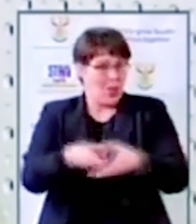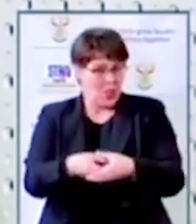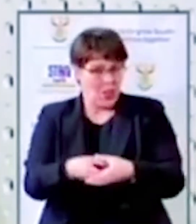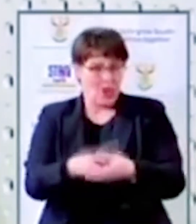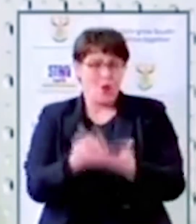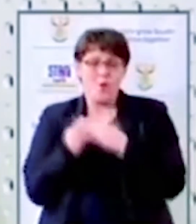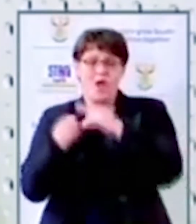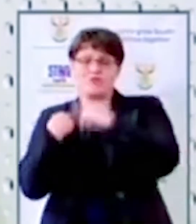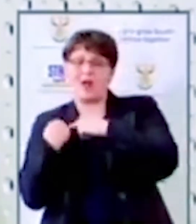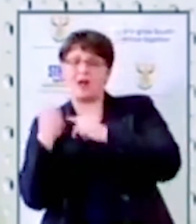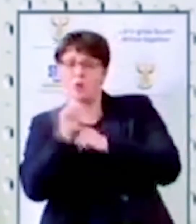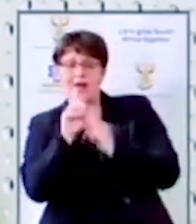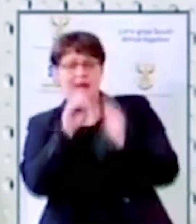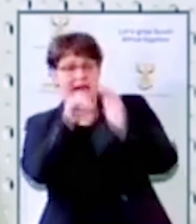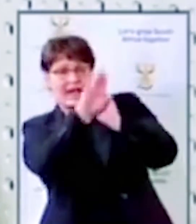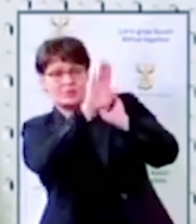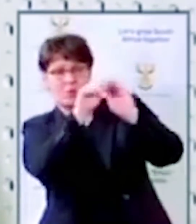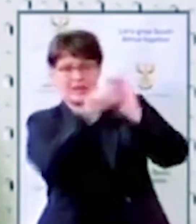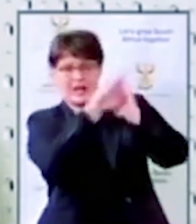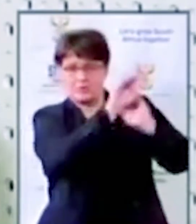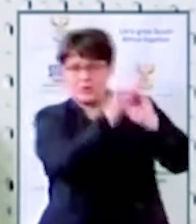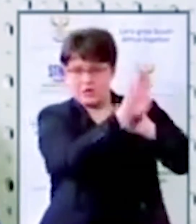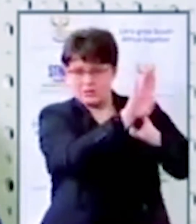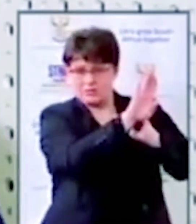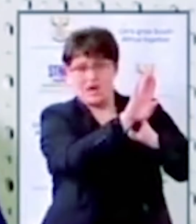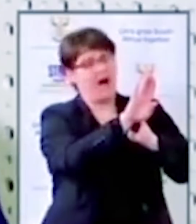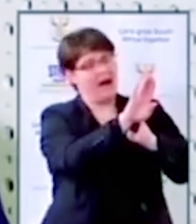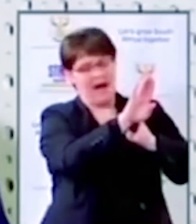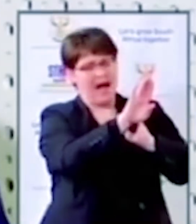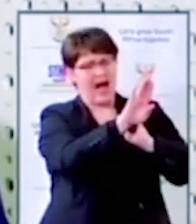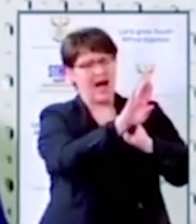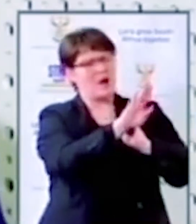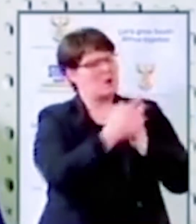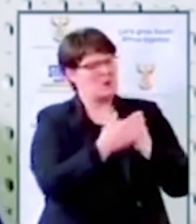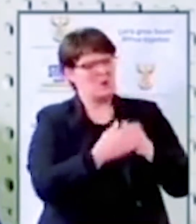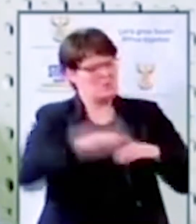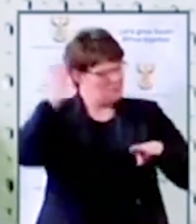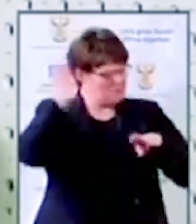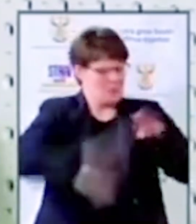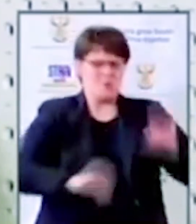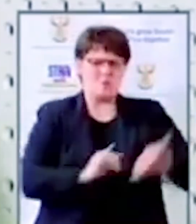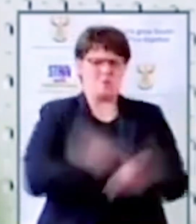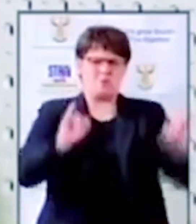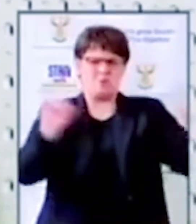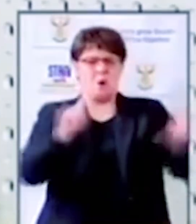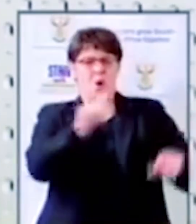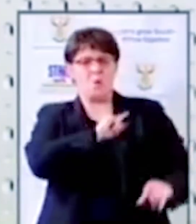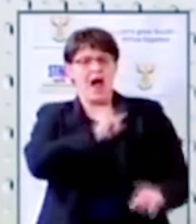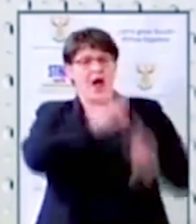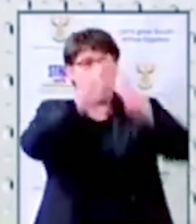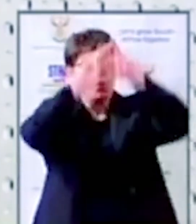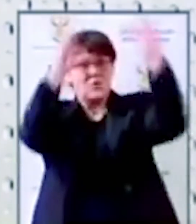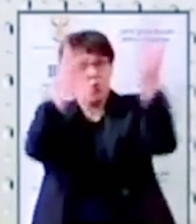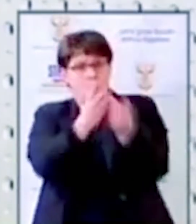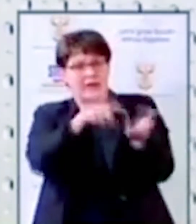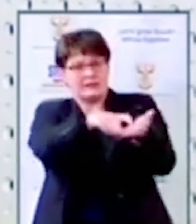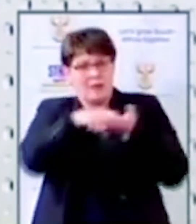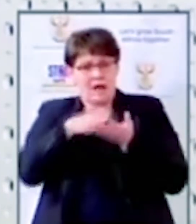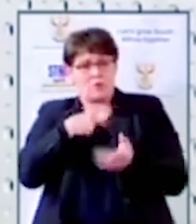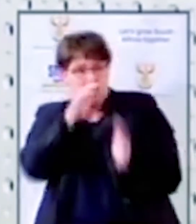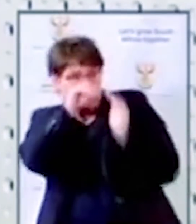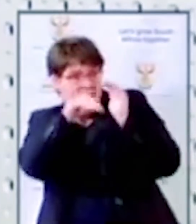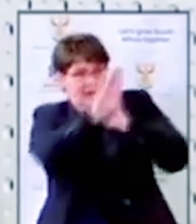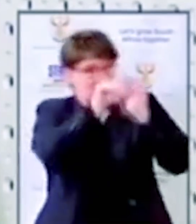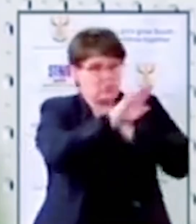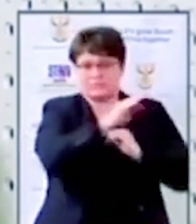on exports, we have been hard hit by the decline in global demand